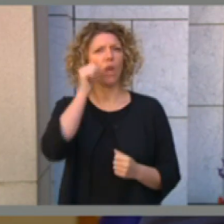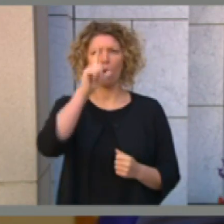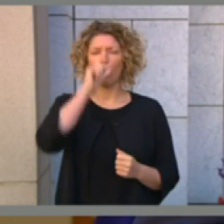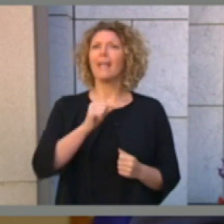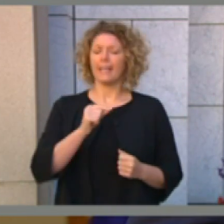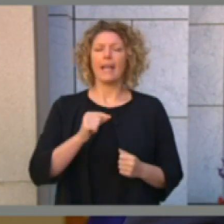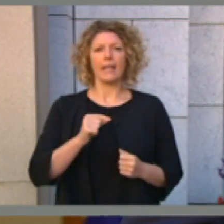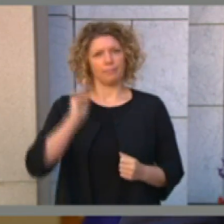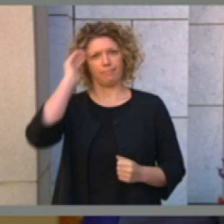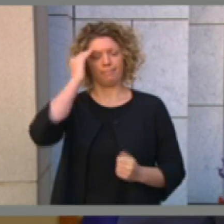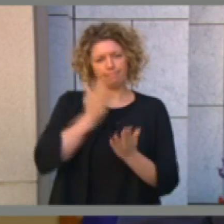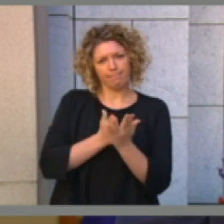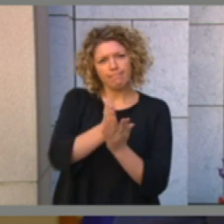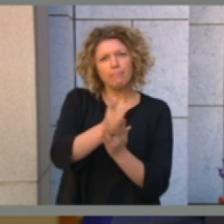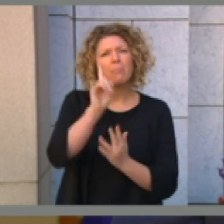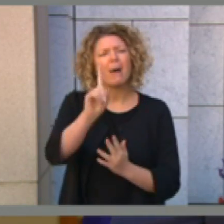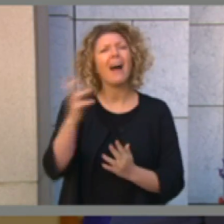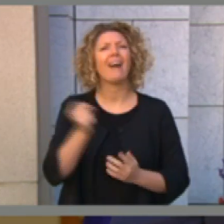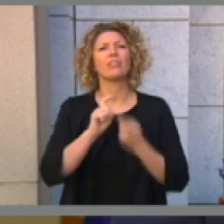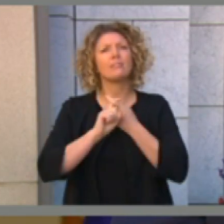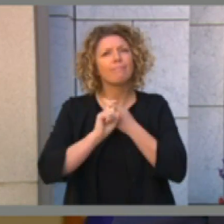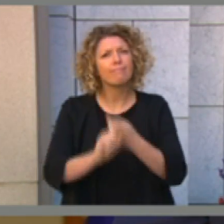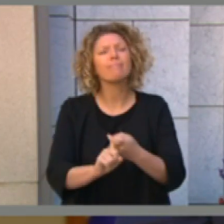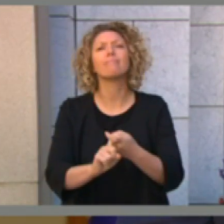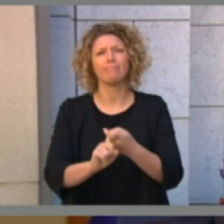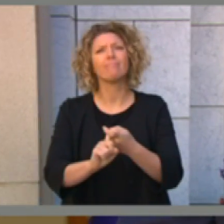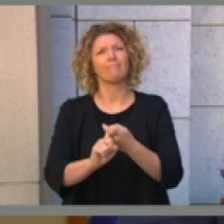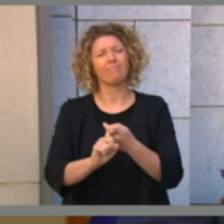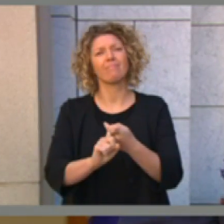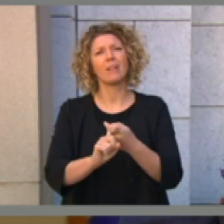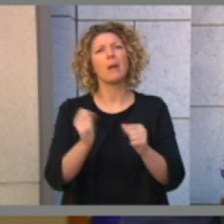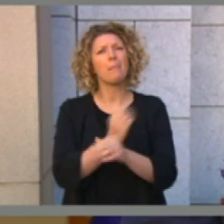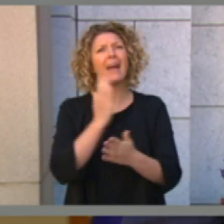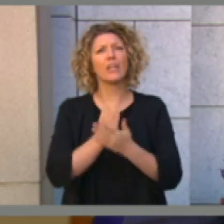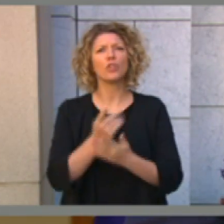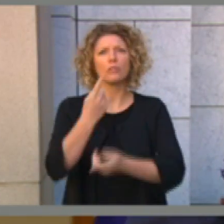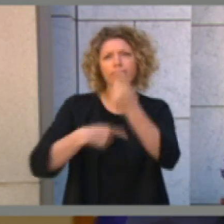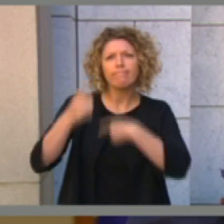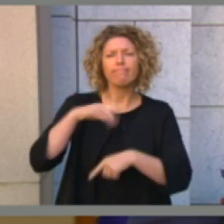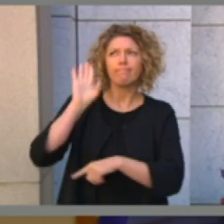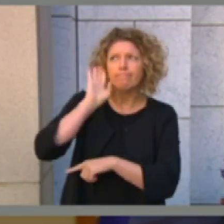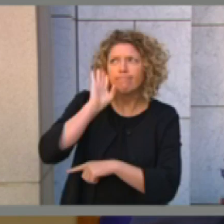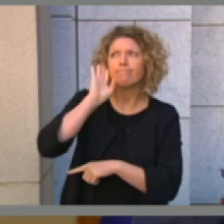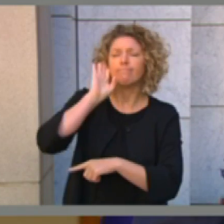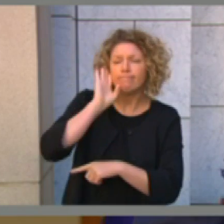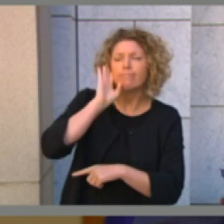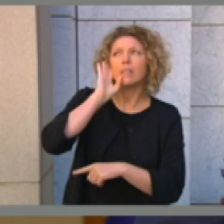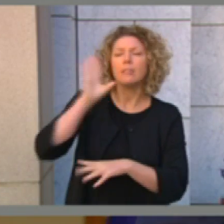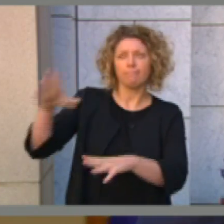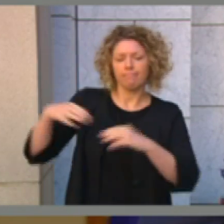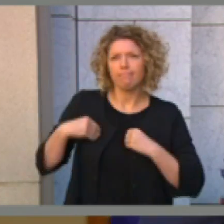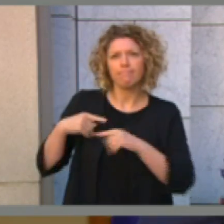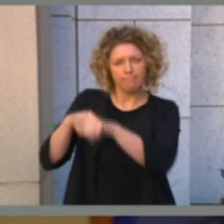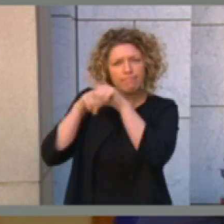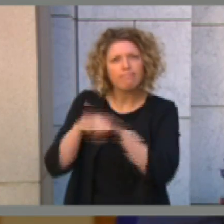this. But we just need to continue to keep our heads focusing on the right information, making good decisions, helping